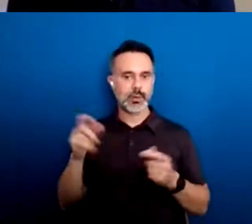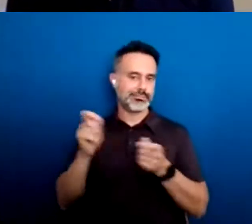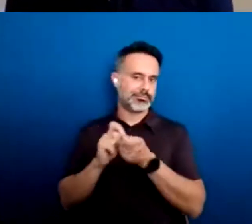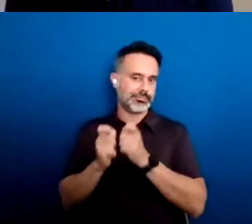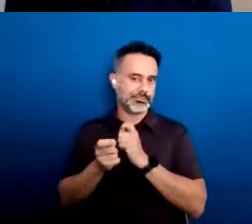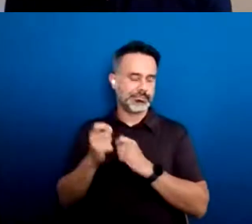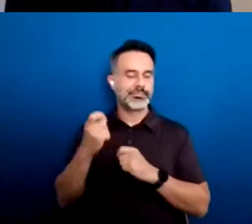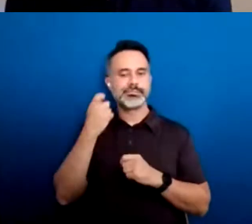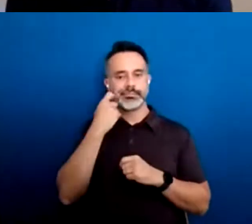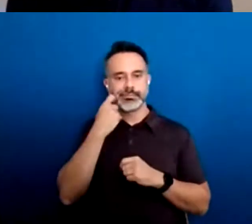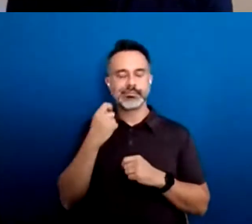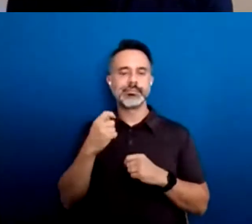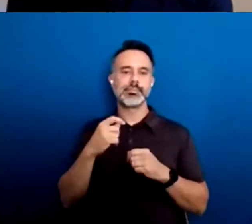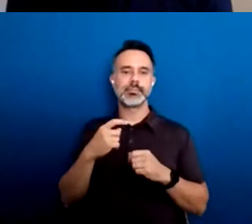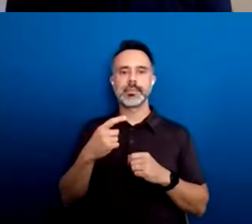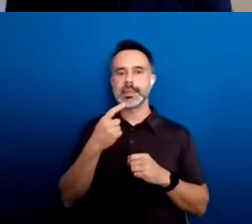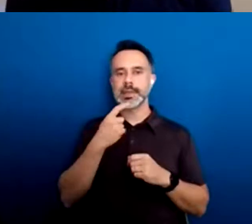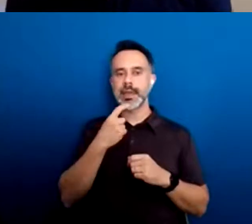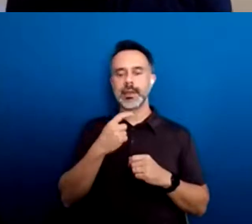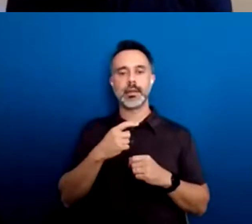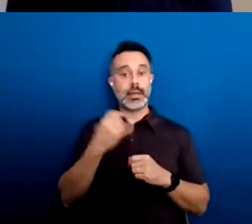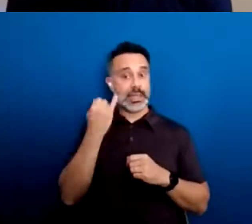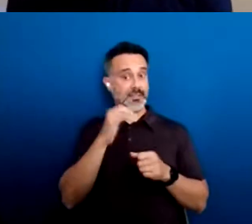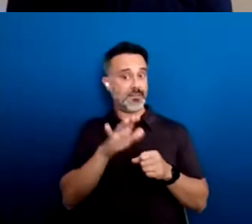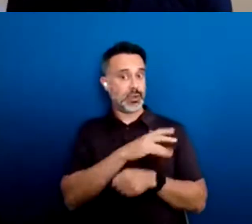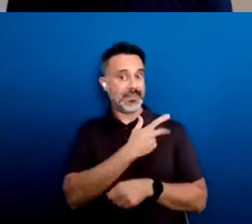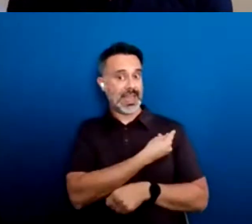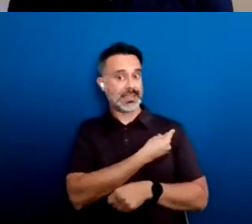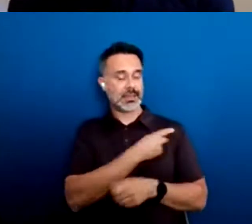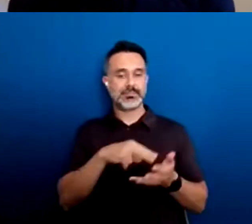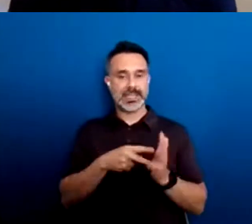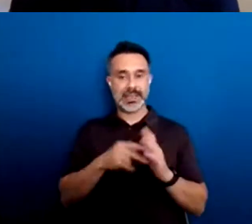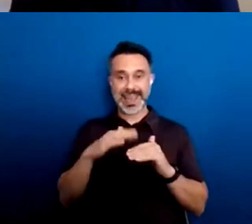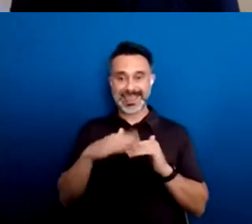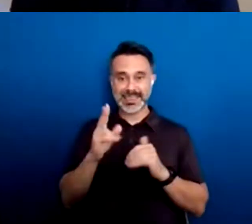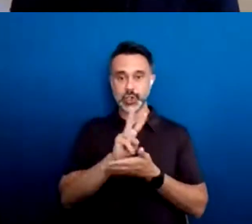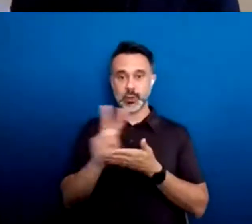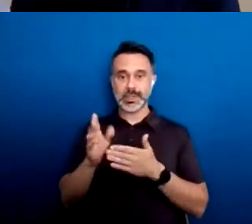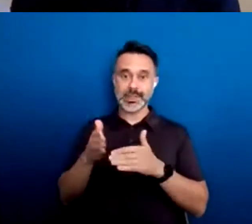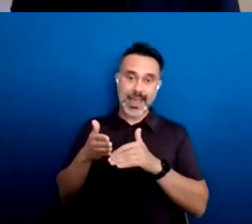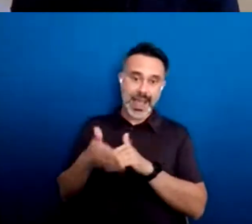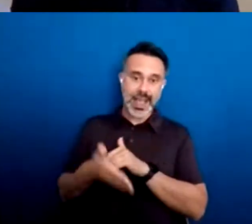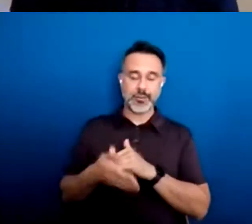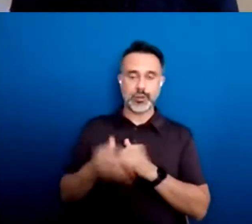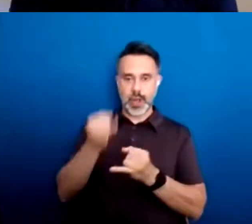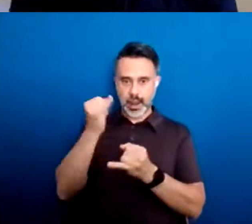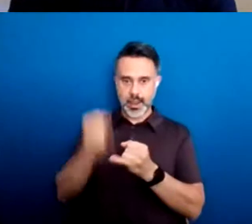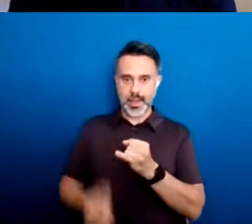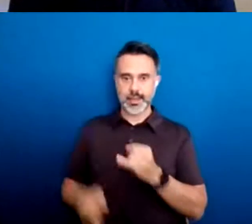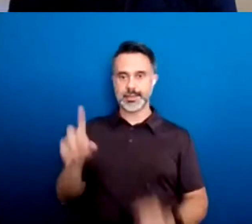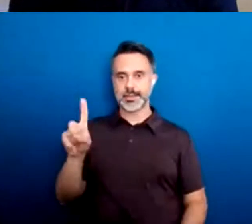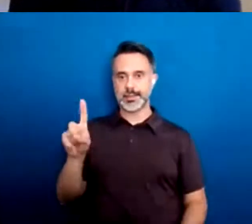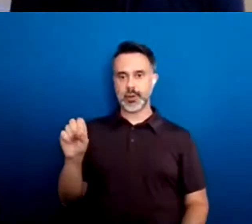recently, indicating that those who are fully vaccinated, meaning they're at least 2 weeks post final dose of